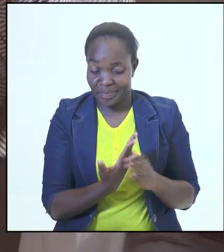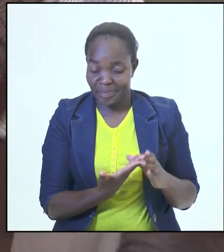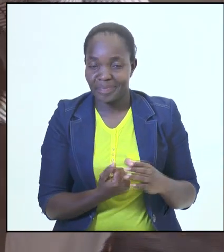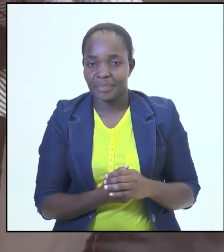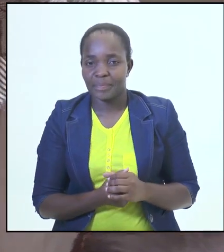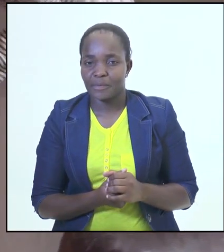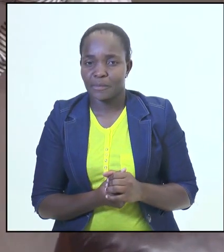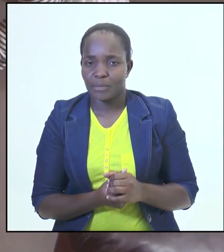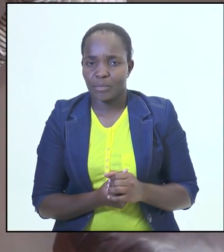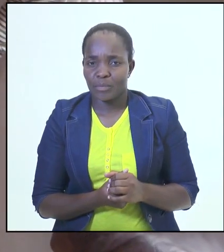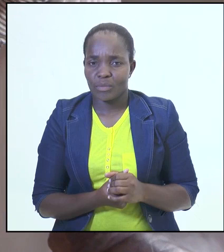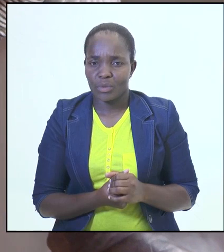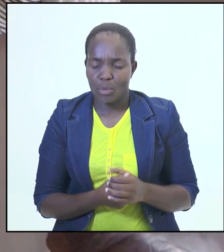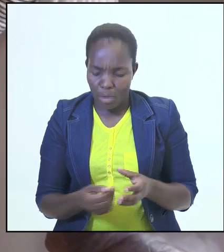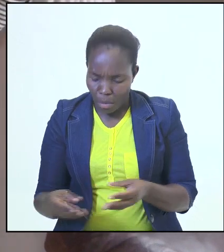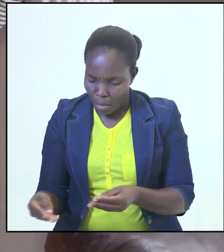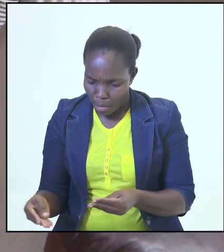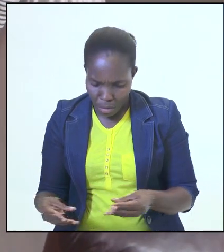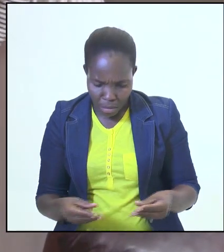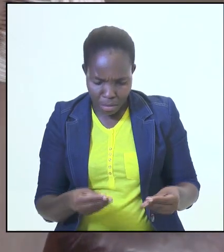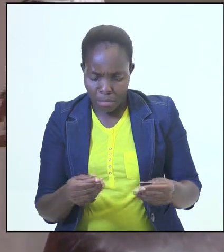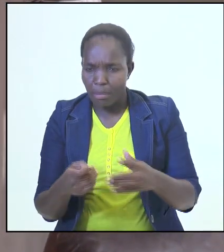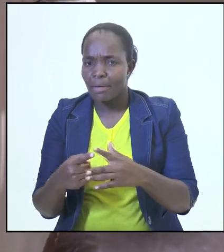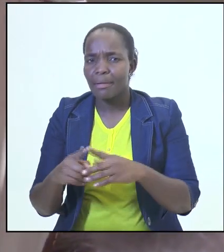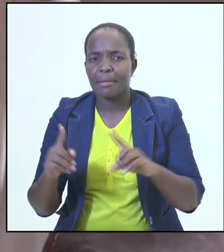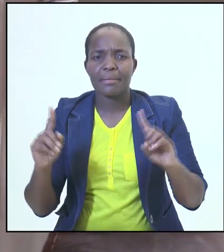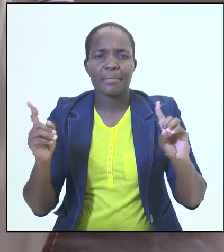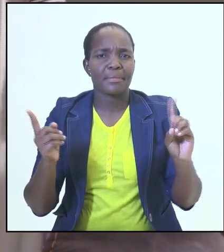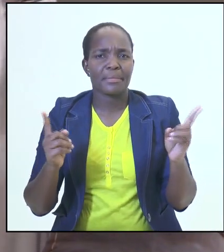Oh, my darling Malva, poor you. What happened?